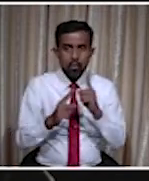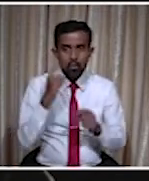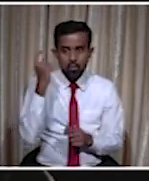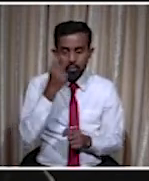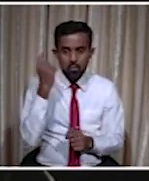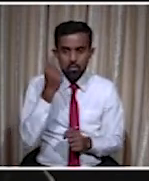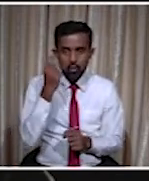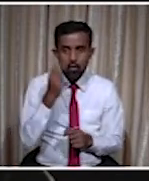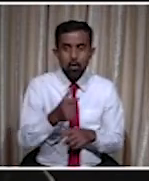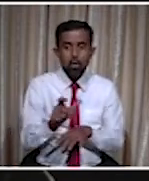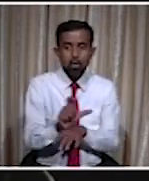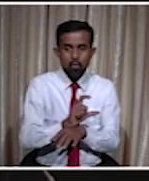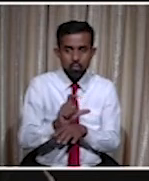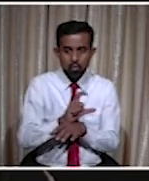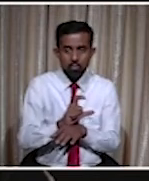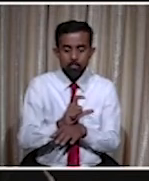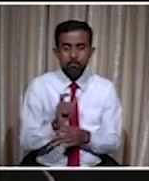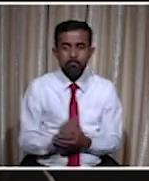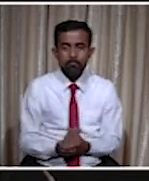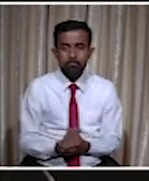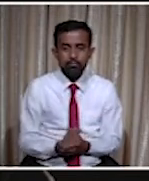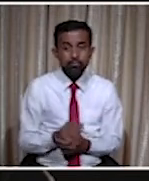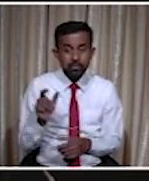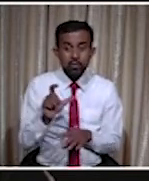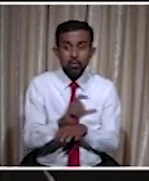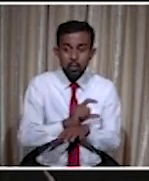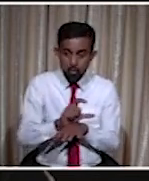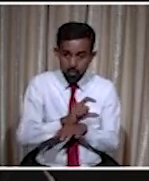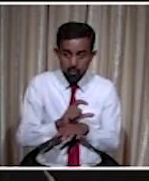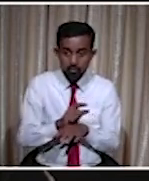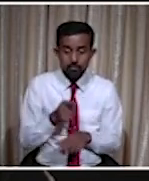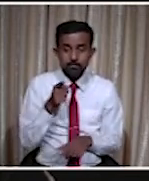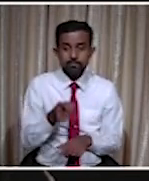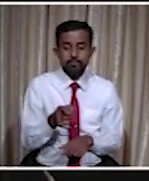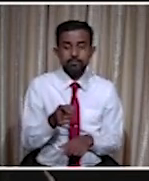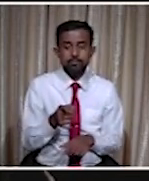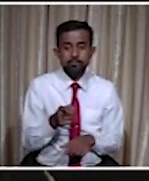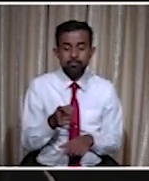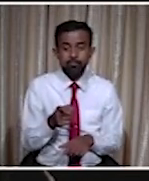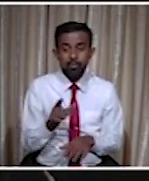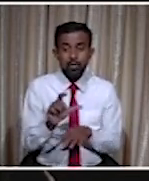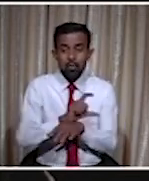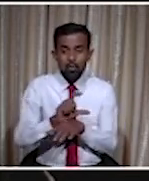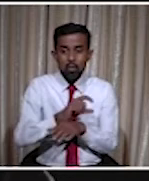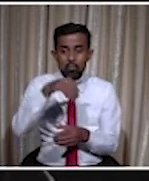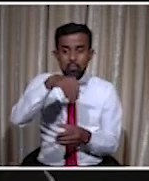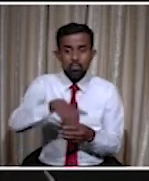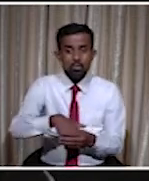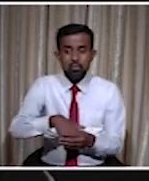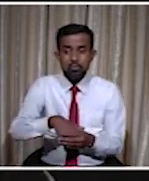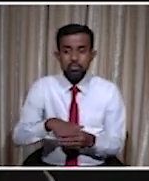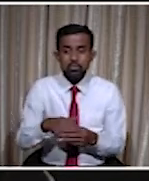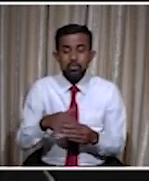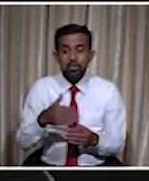encroached. And that particular commission did not have a single member from any minority community. It was packed